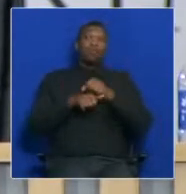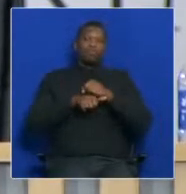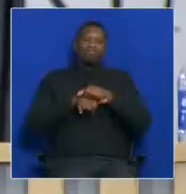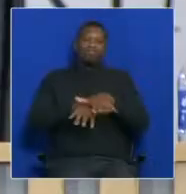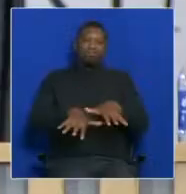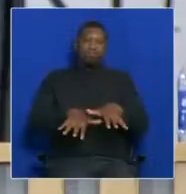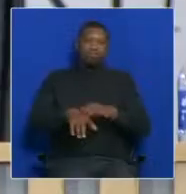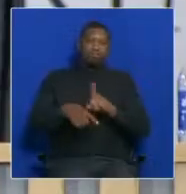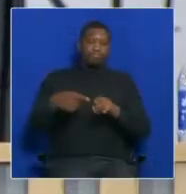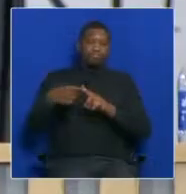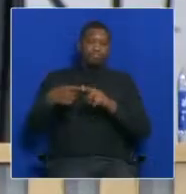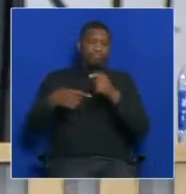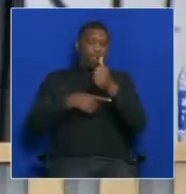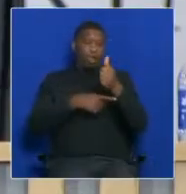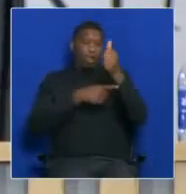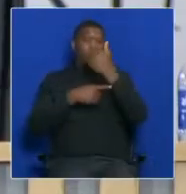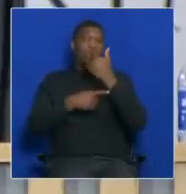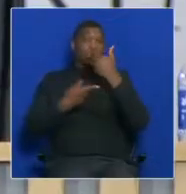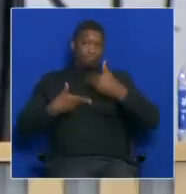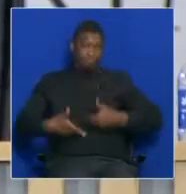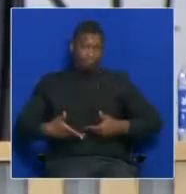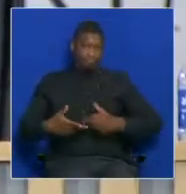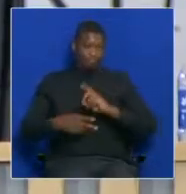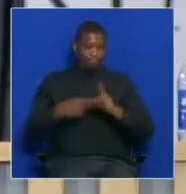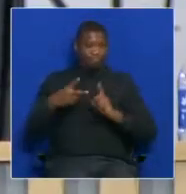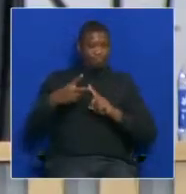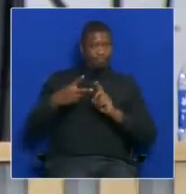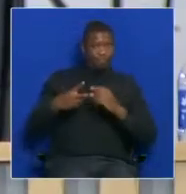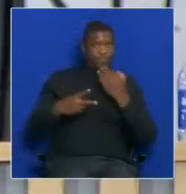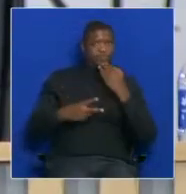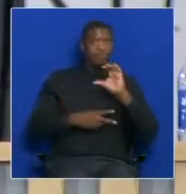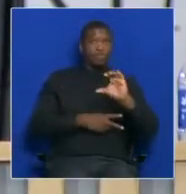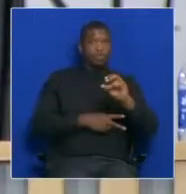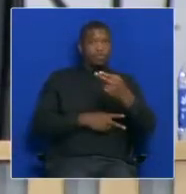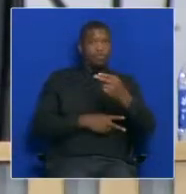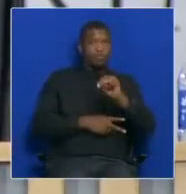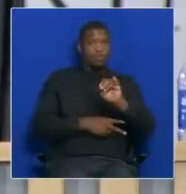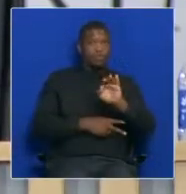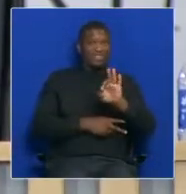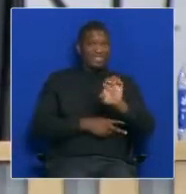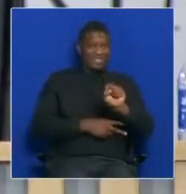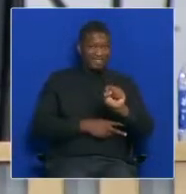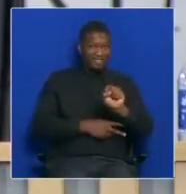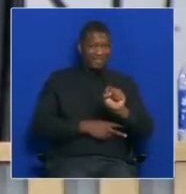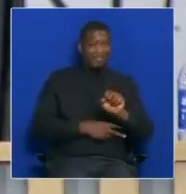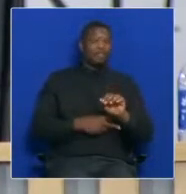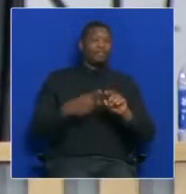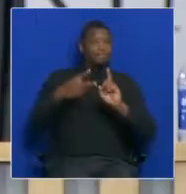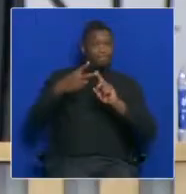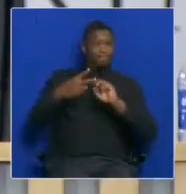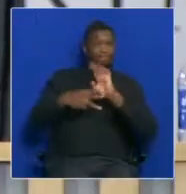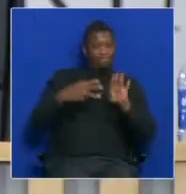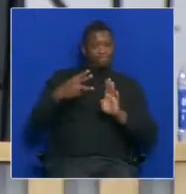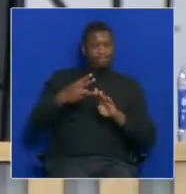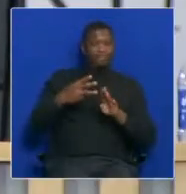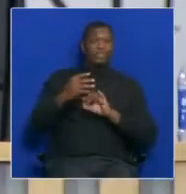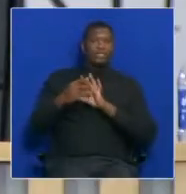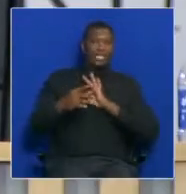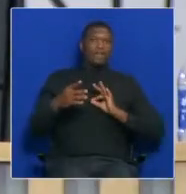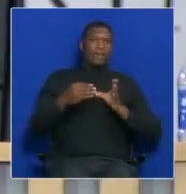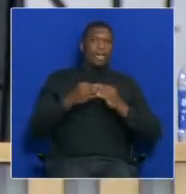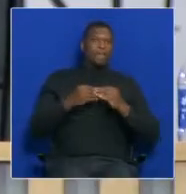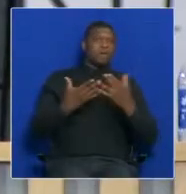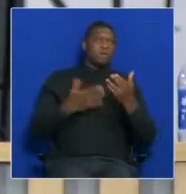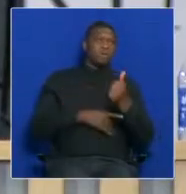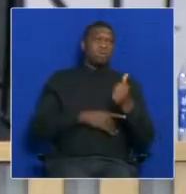to the chiefs, and then the investigators will report to senior investigators or directly to the